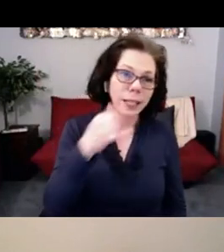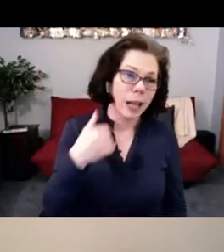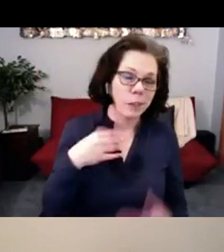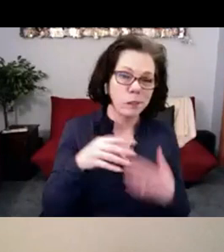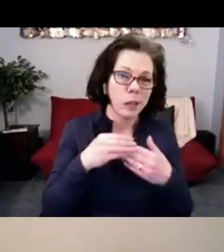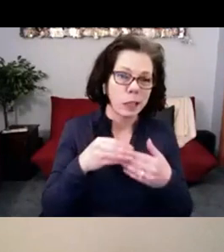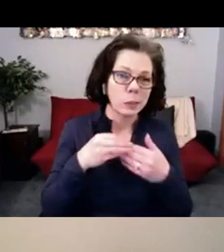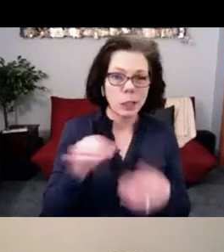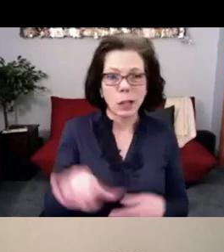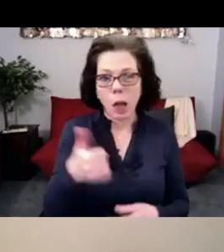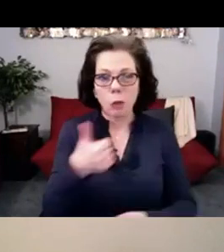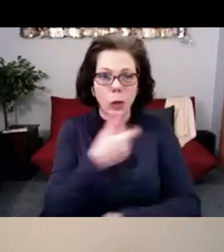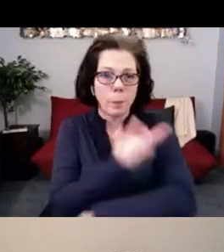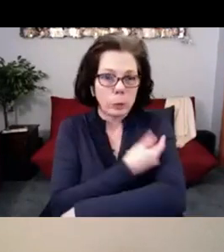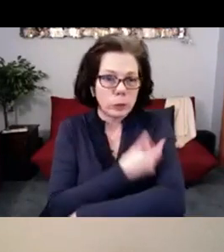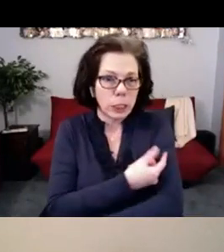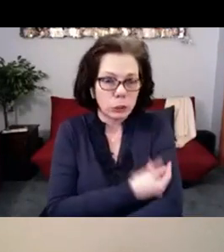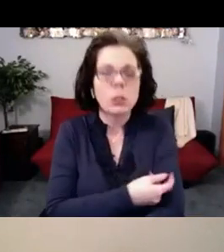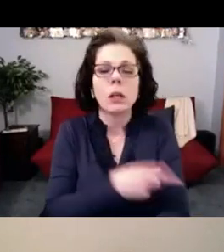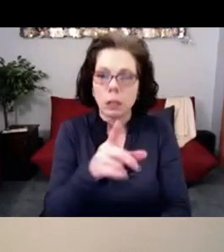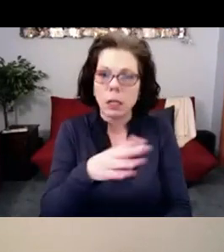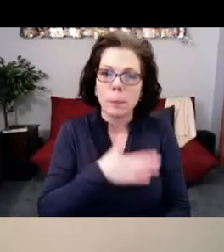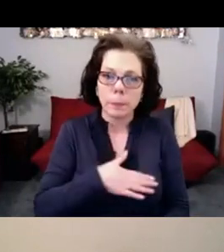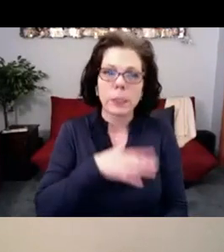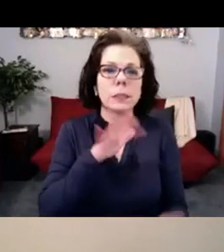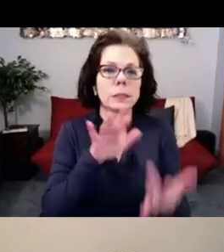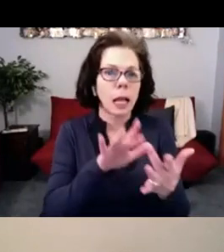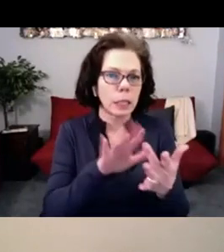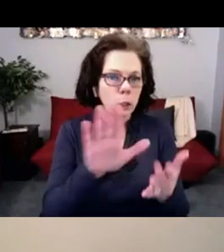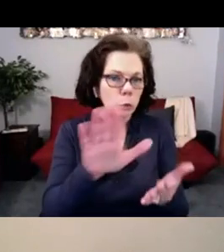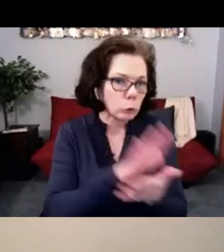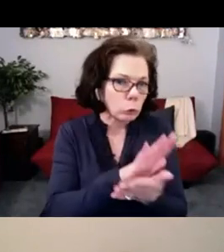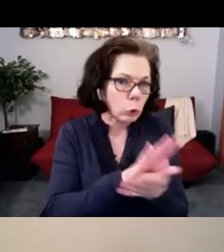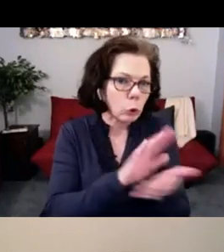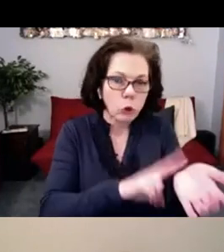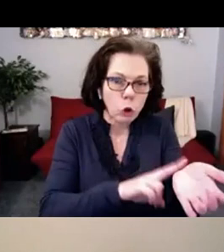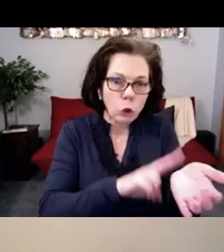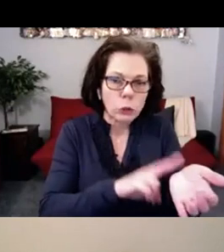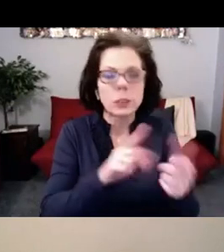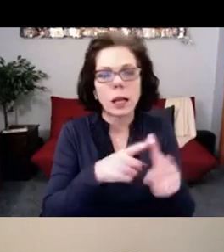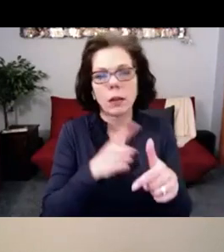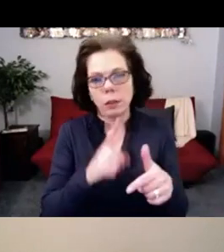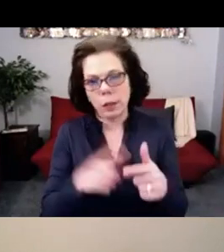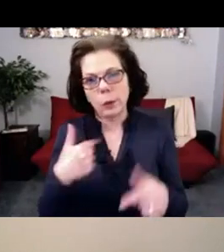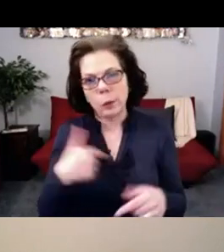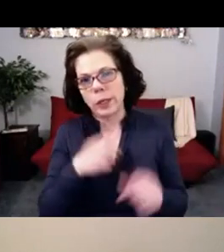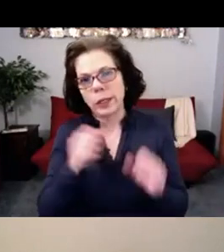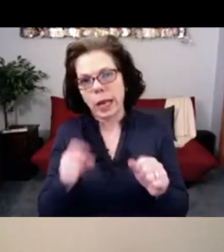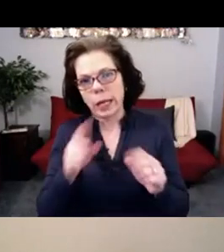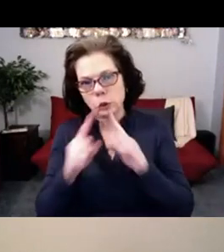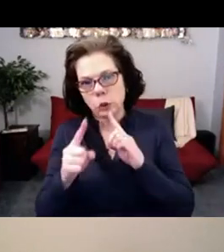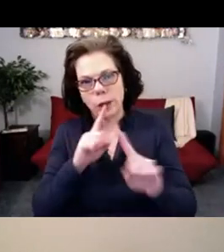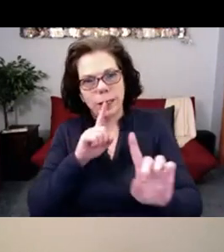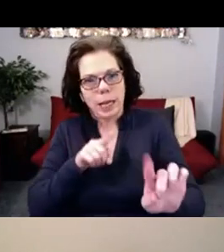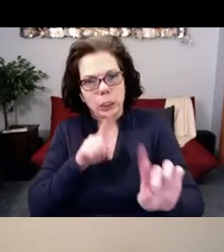other immunizations, make sure you're talking with your school nurse, and your school can connect you and talk to those questions individually